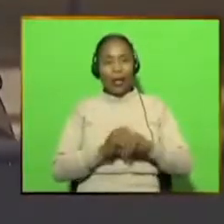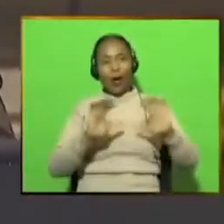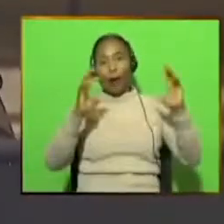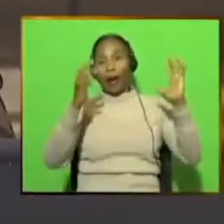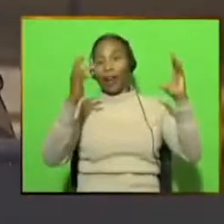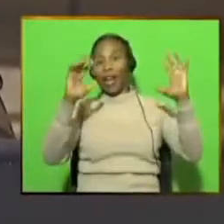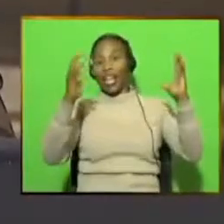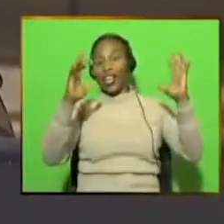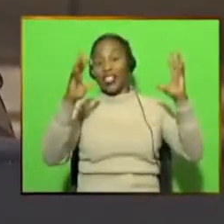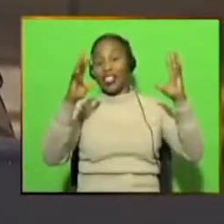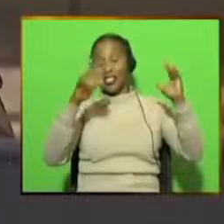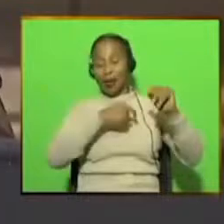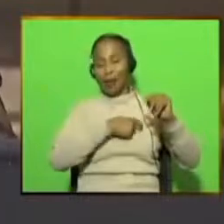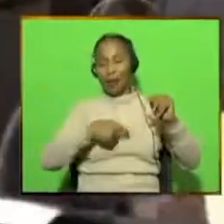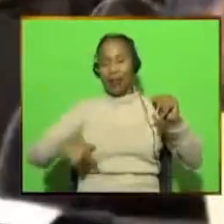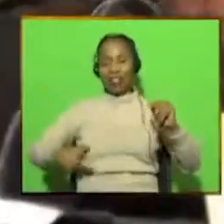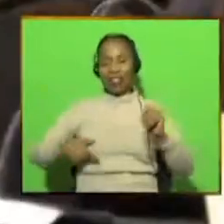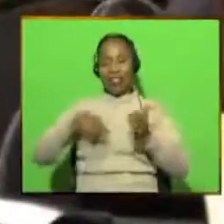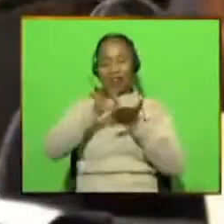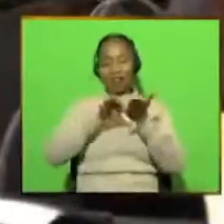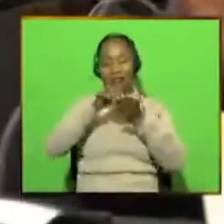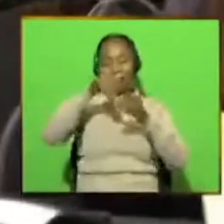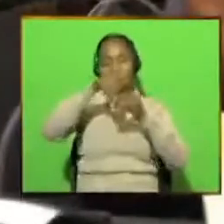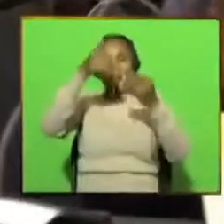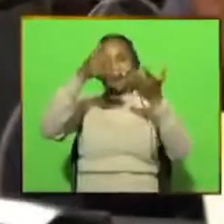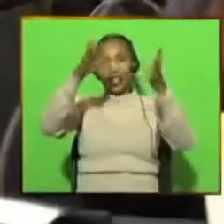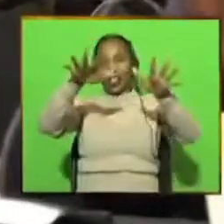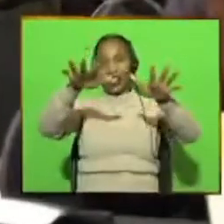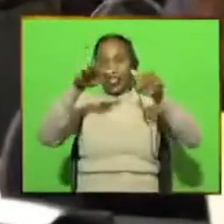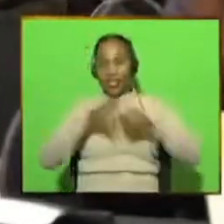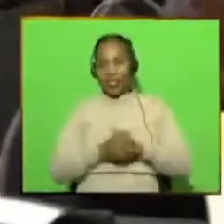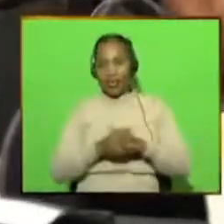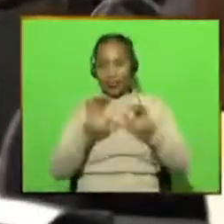Congratulations, Mr. President-elect.